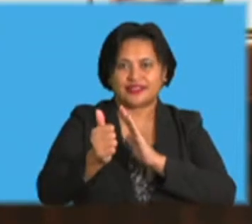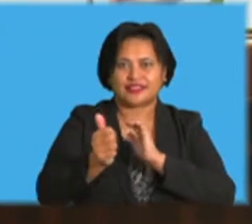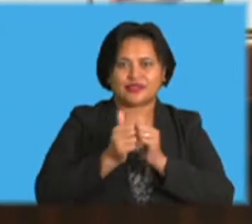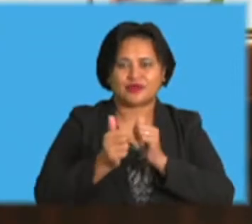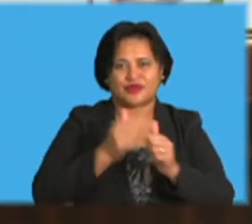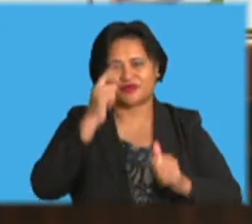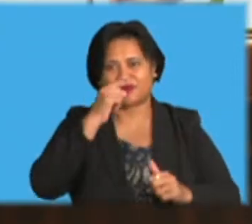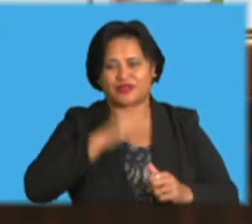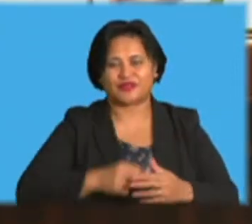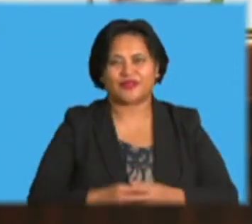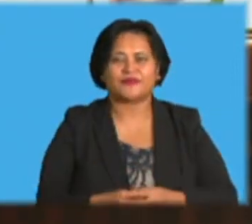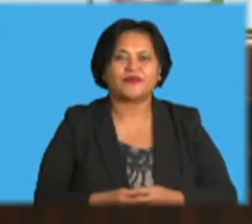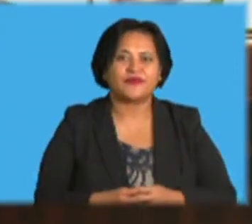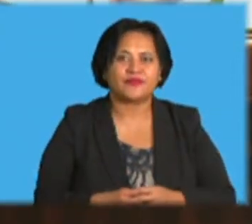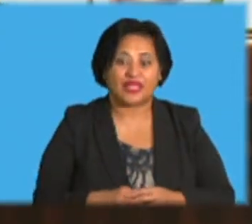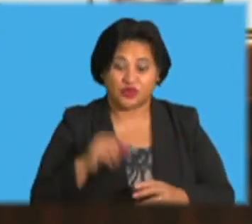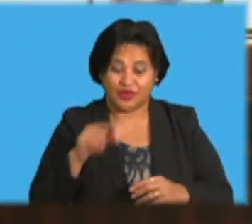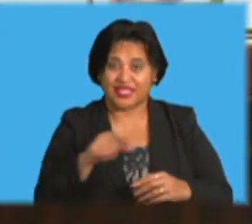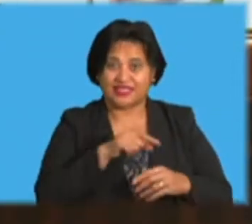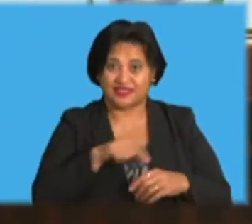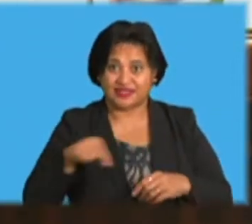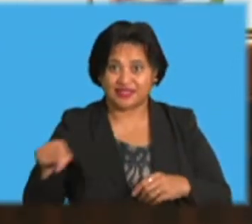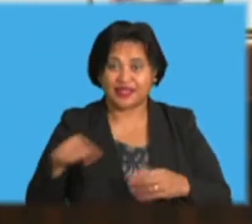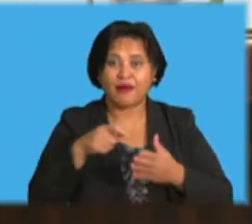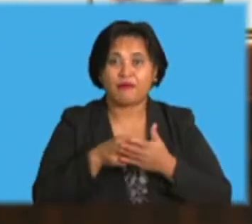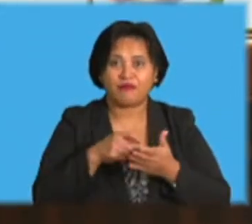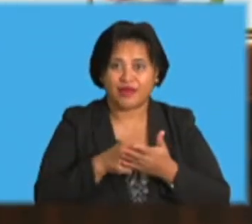scholarship. These are grants that are made for allied and